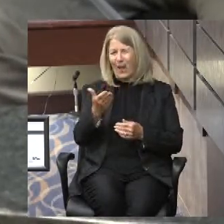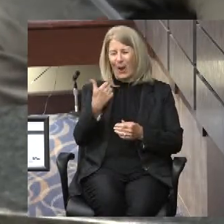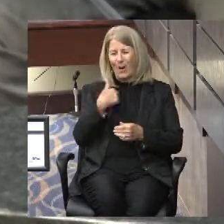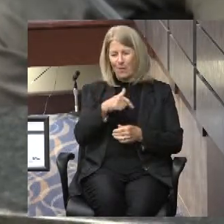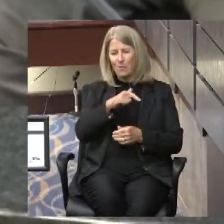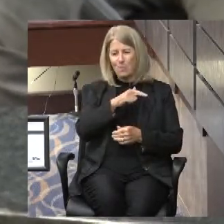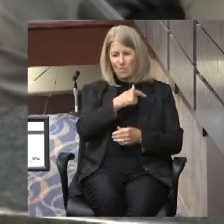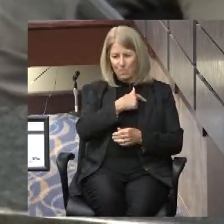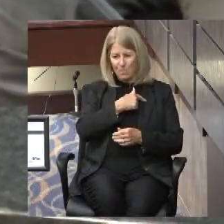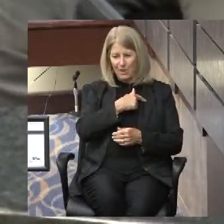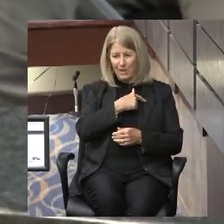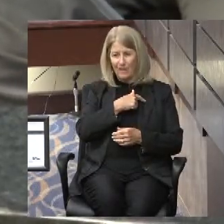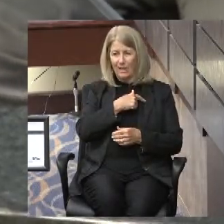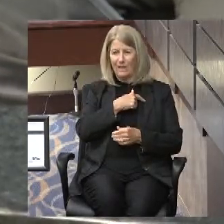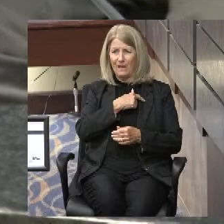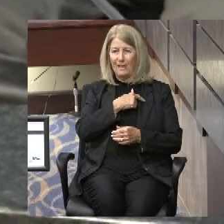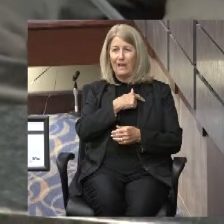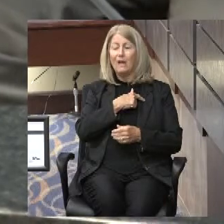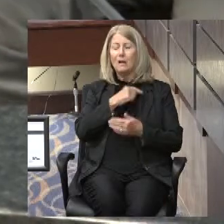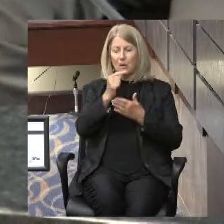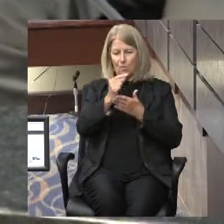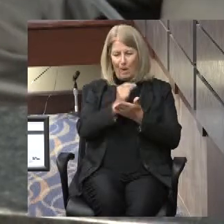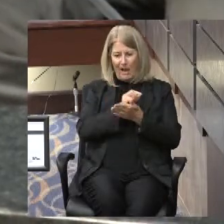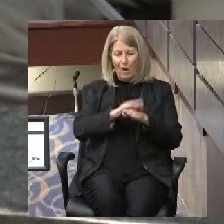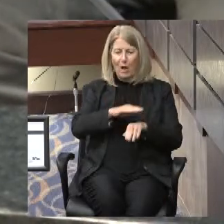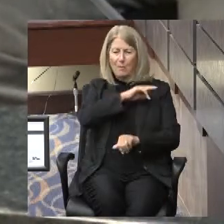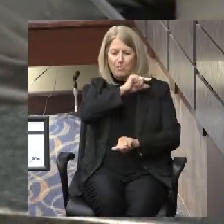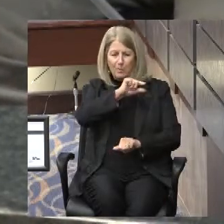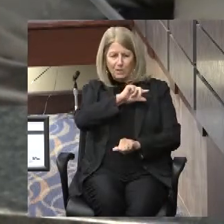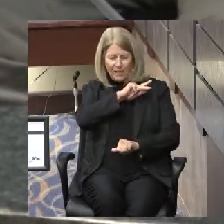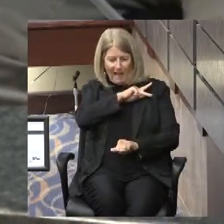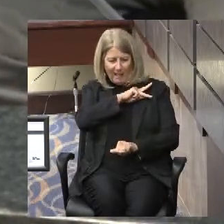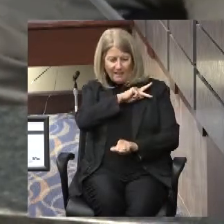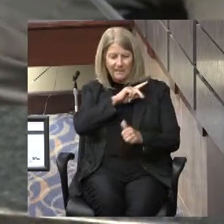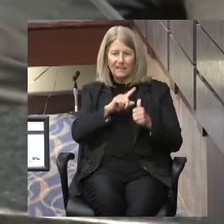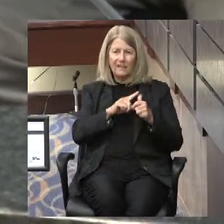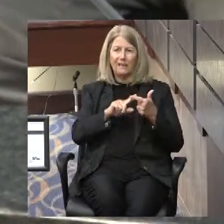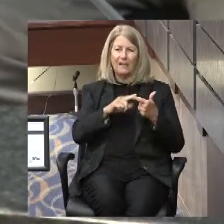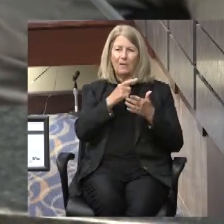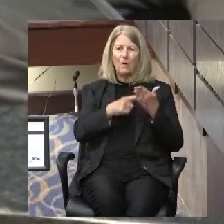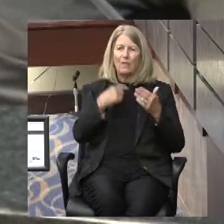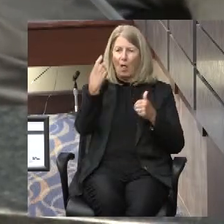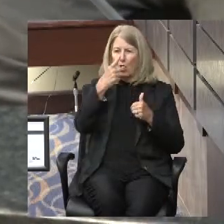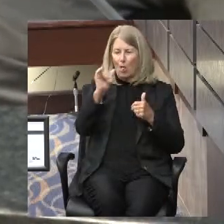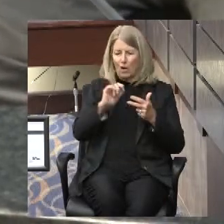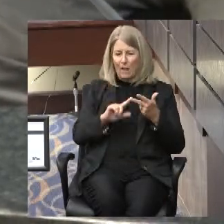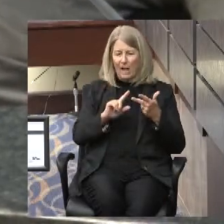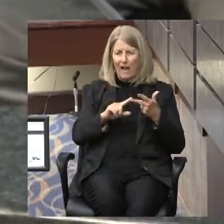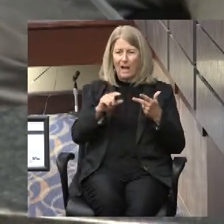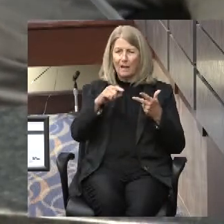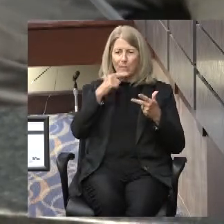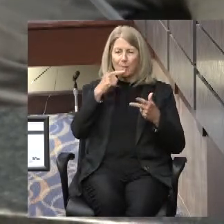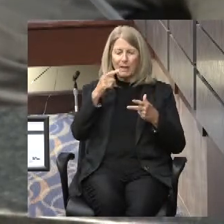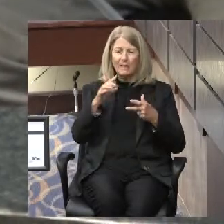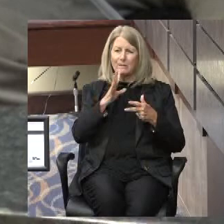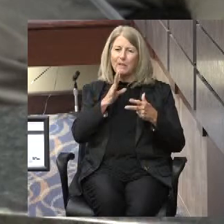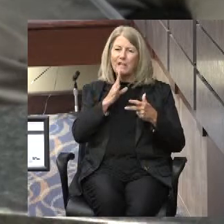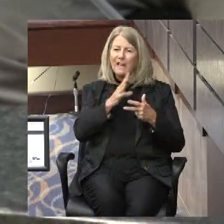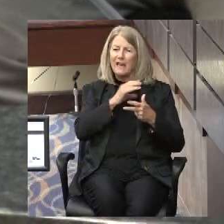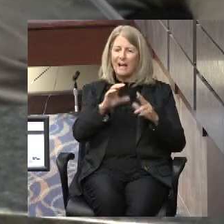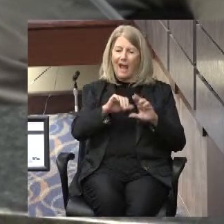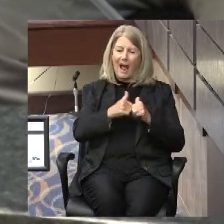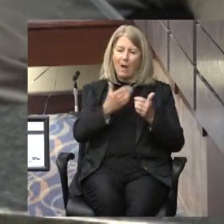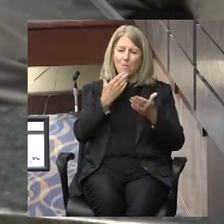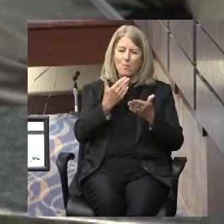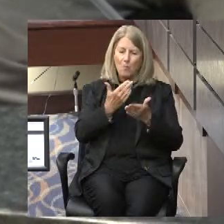We graded them on personalities, appearance, and public speaking, and, you know, just how well they